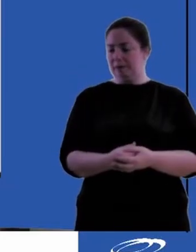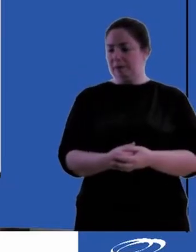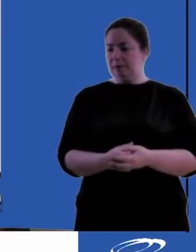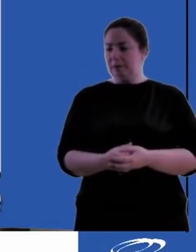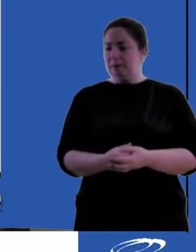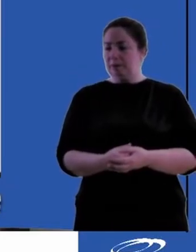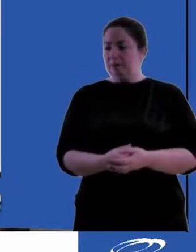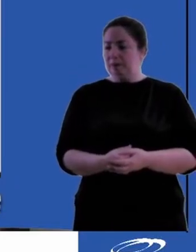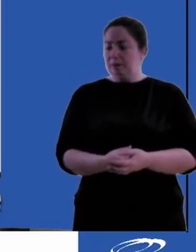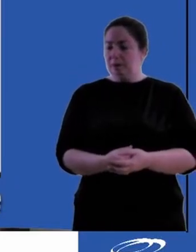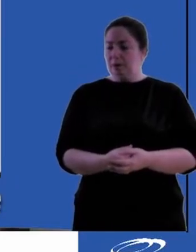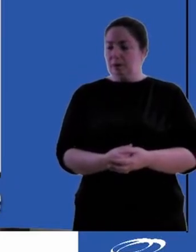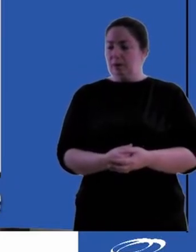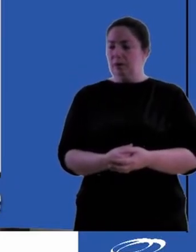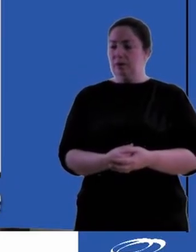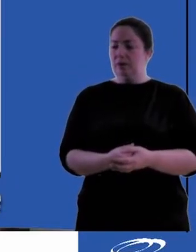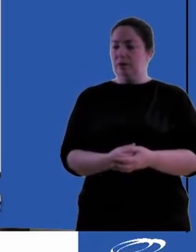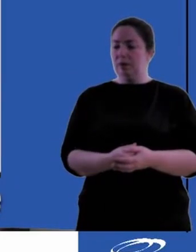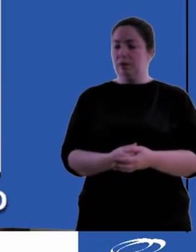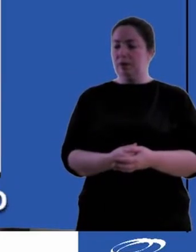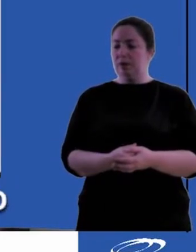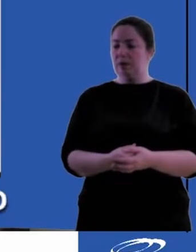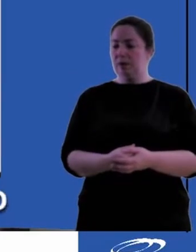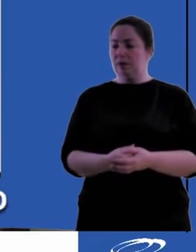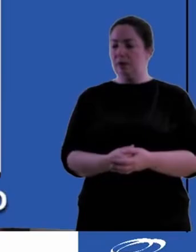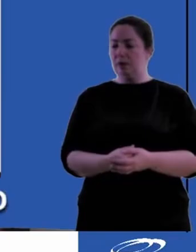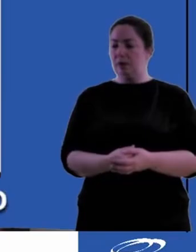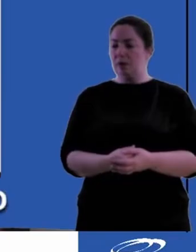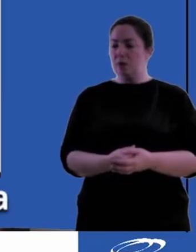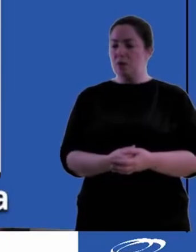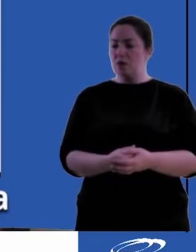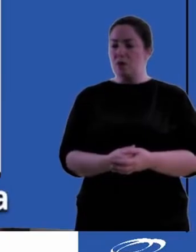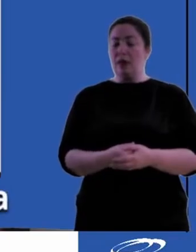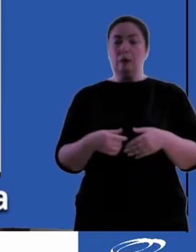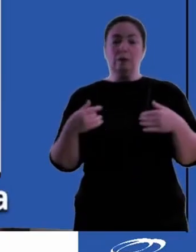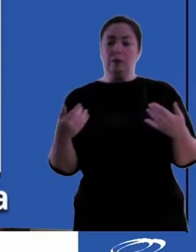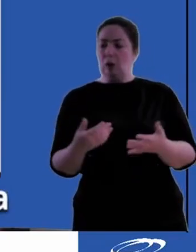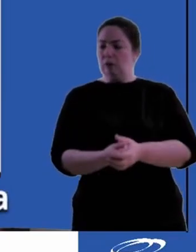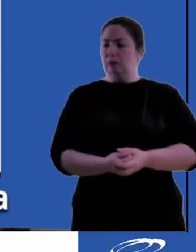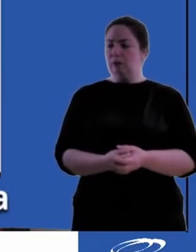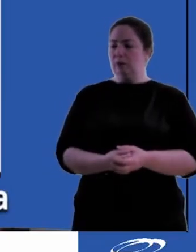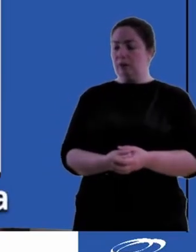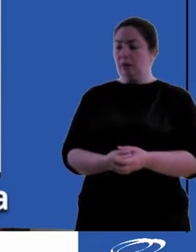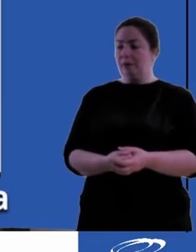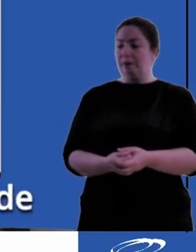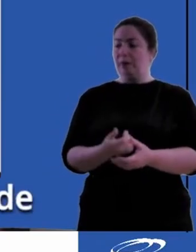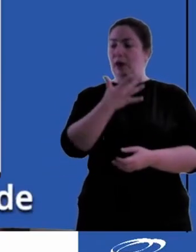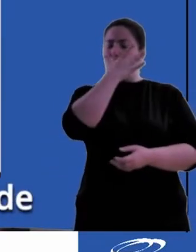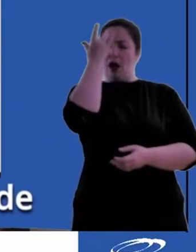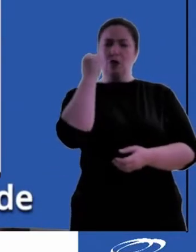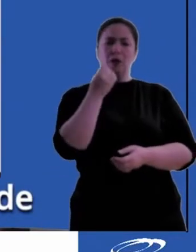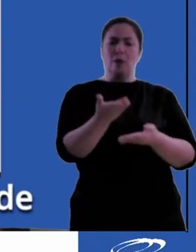get from cell count and neutrophil percentage. So it's not adding a lot in terms of a host response biomarker. I'm going to talk a little